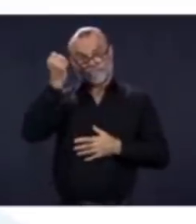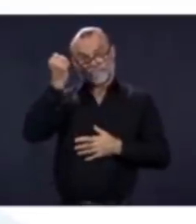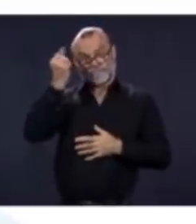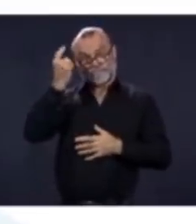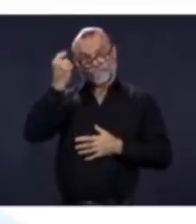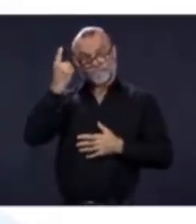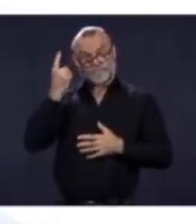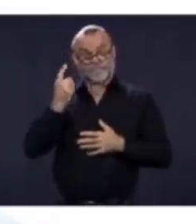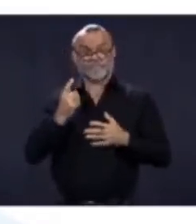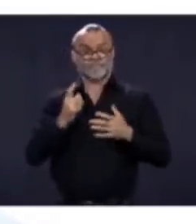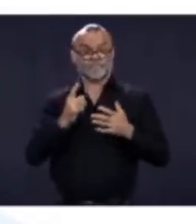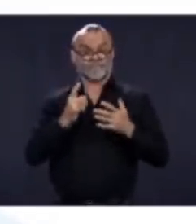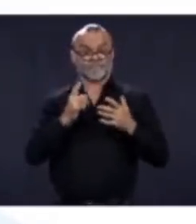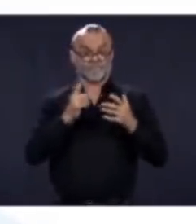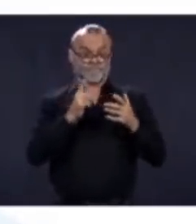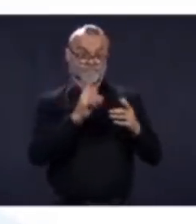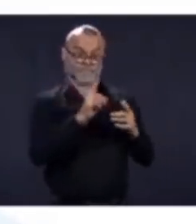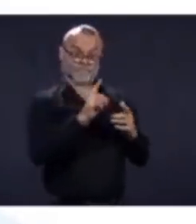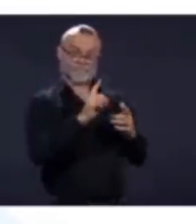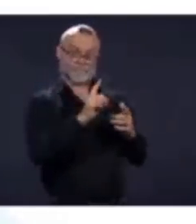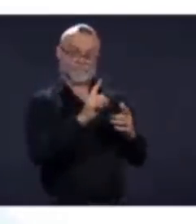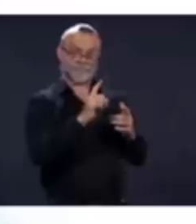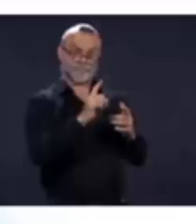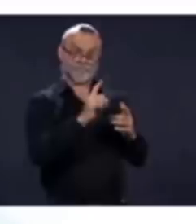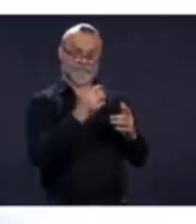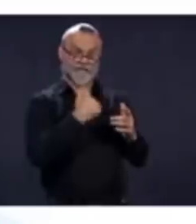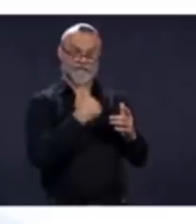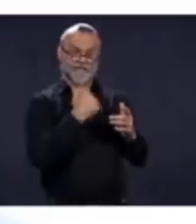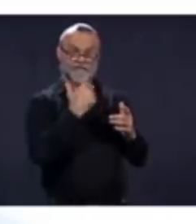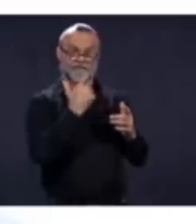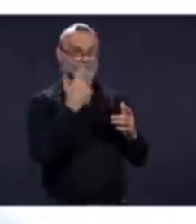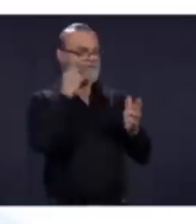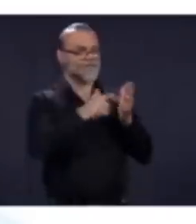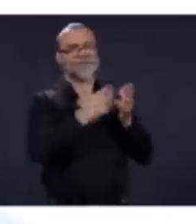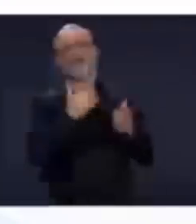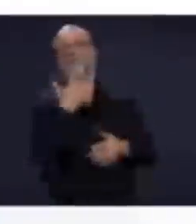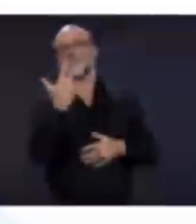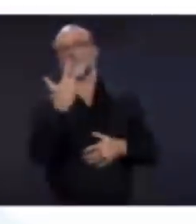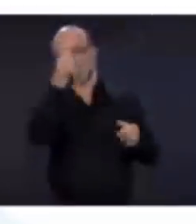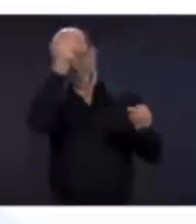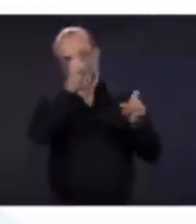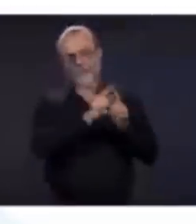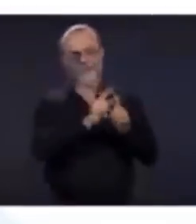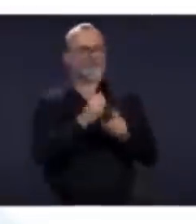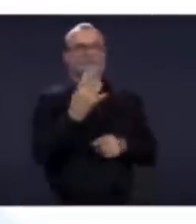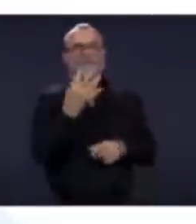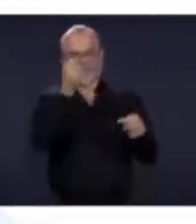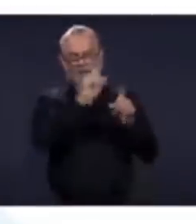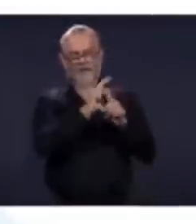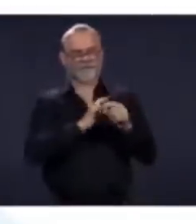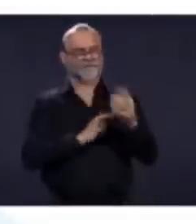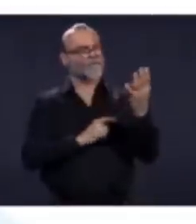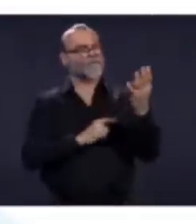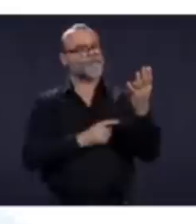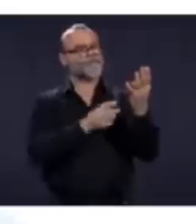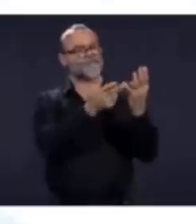telling that you will only meet with this, you've got 3 brothers or 4, and then you decide to keep only this